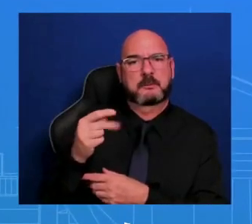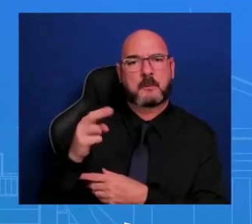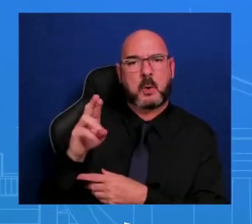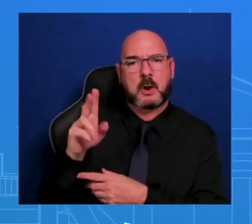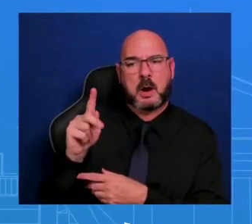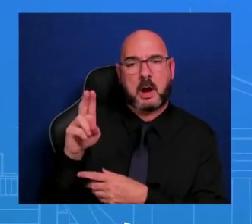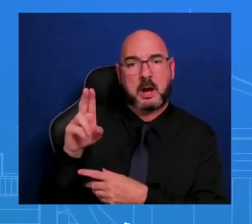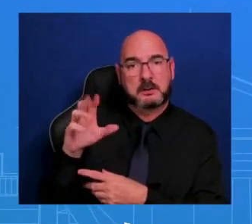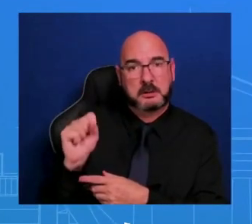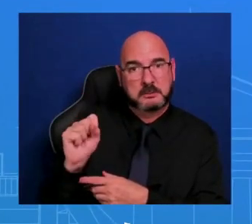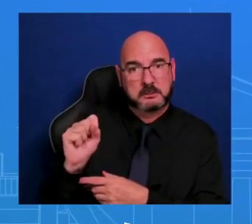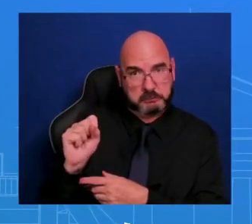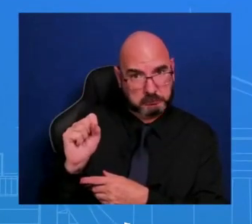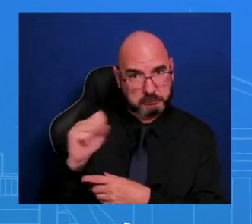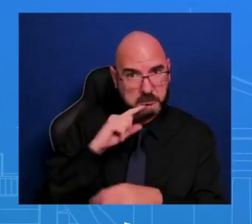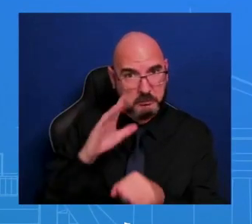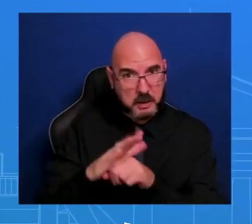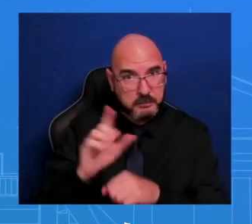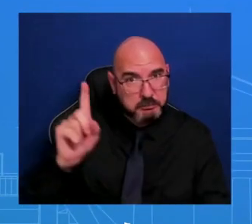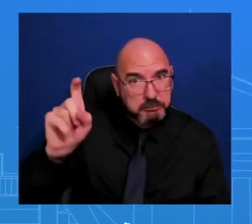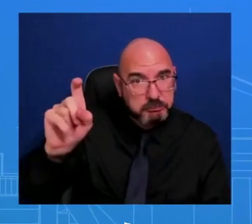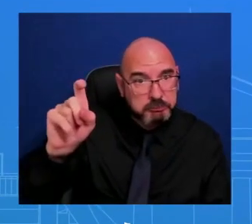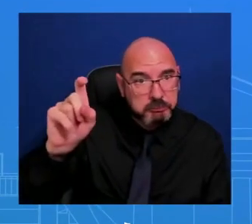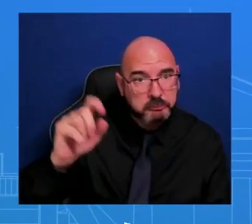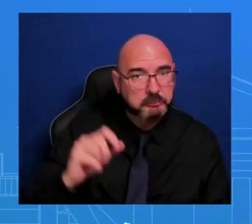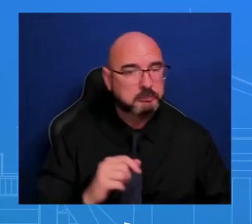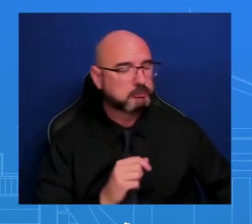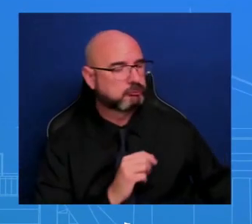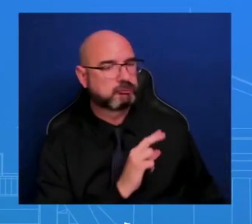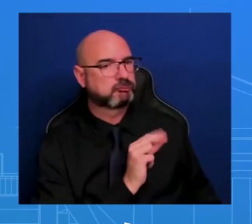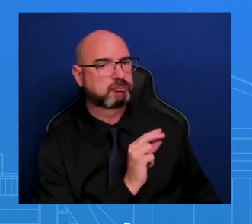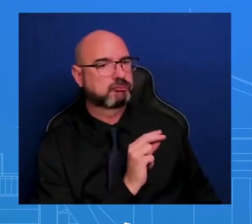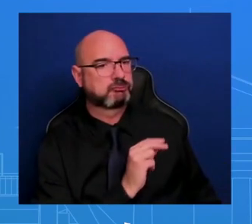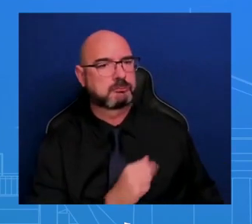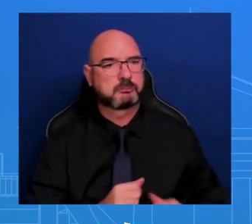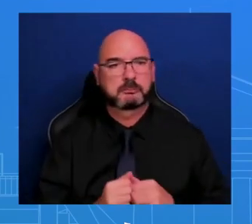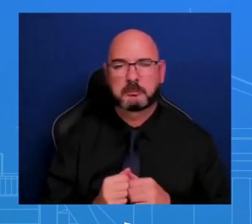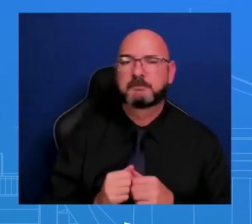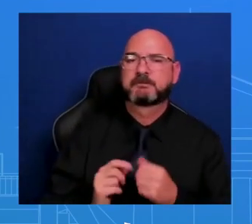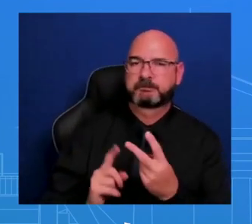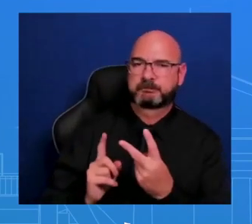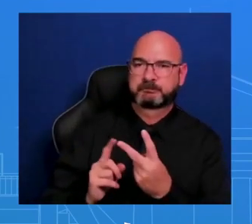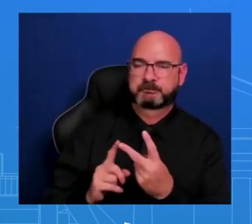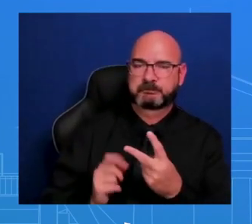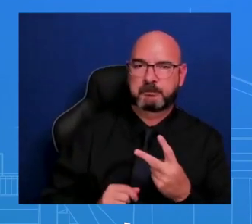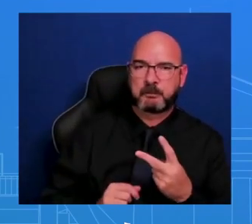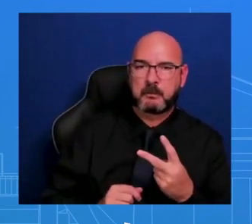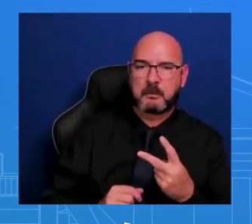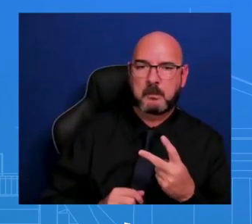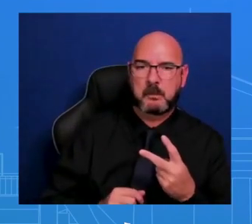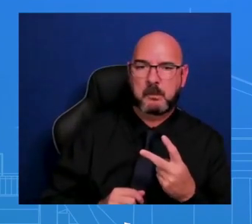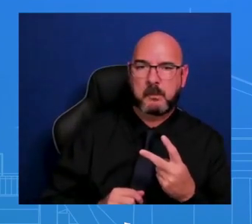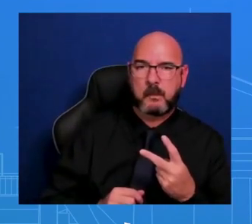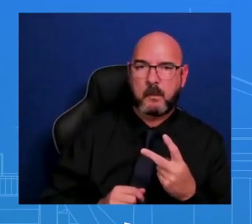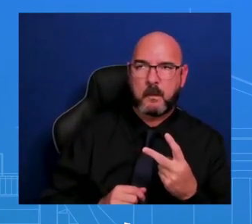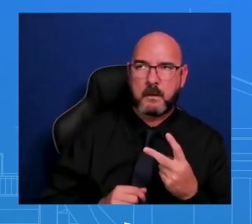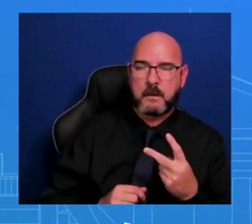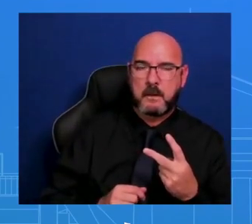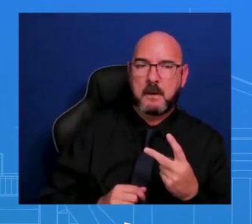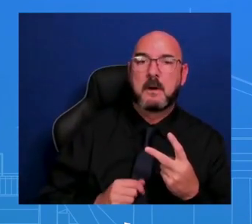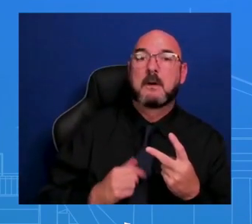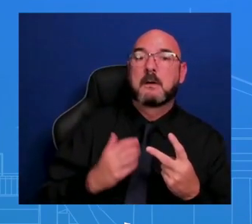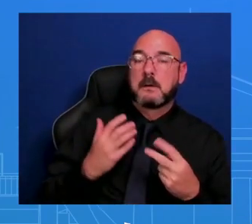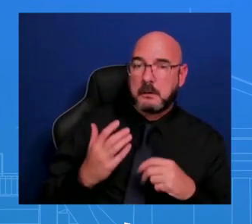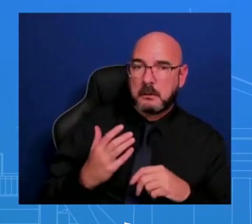Security Council had a meeting. The Arab groups condemned killing civilians, but also said that we should support a peace